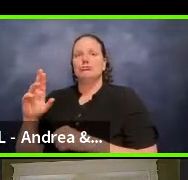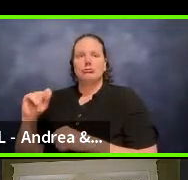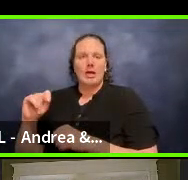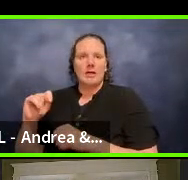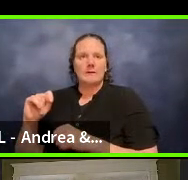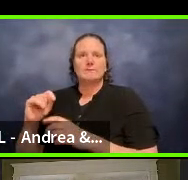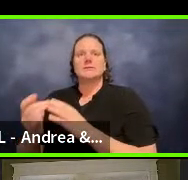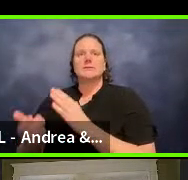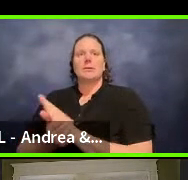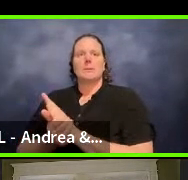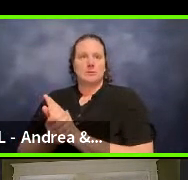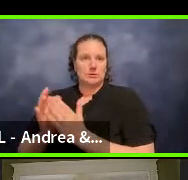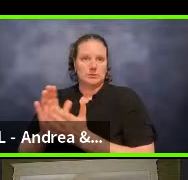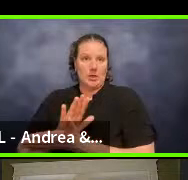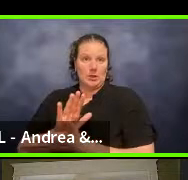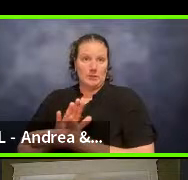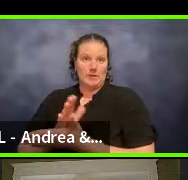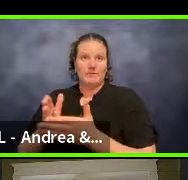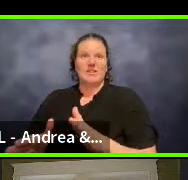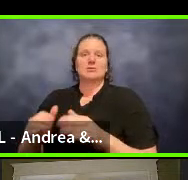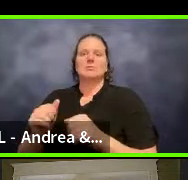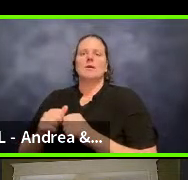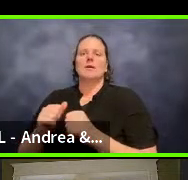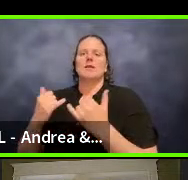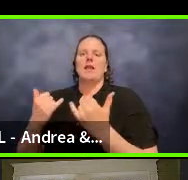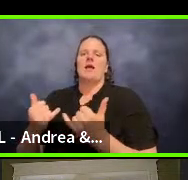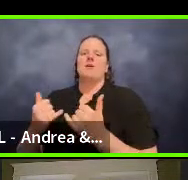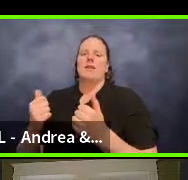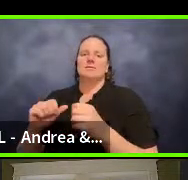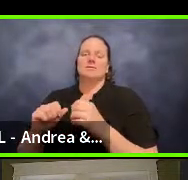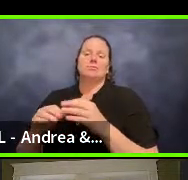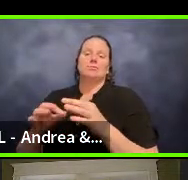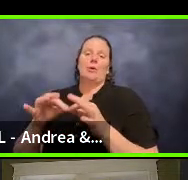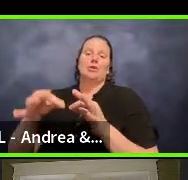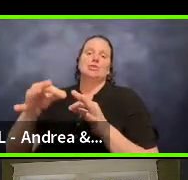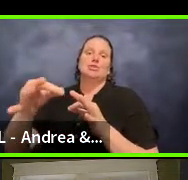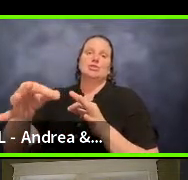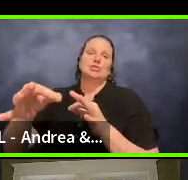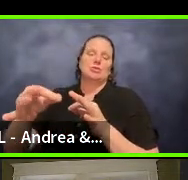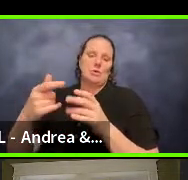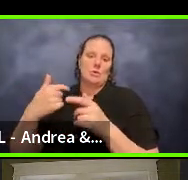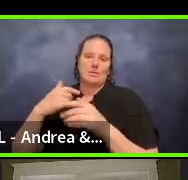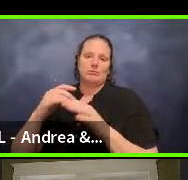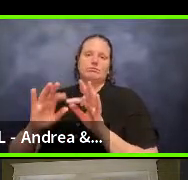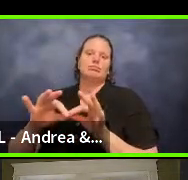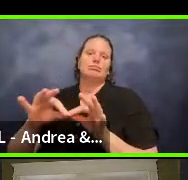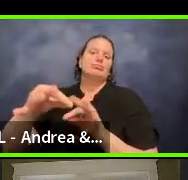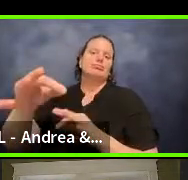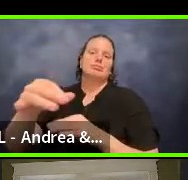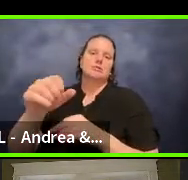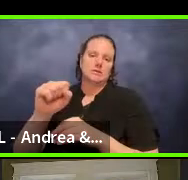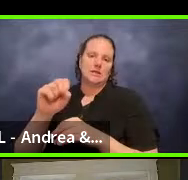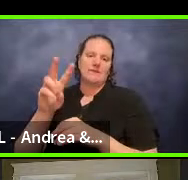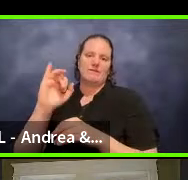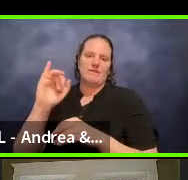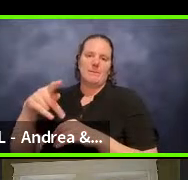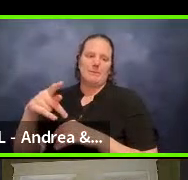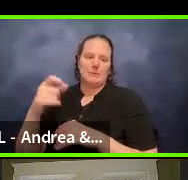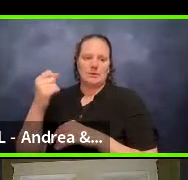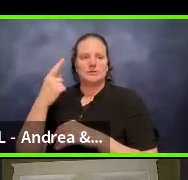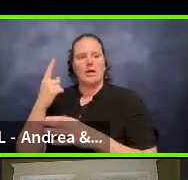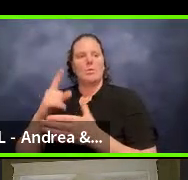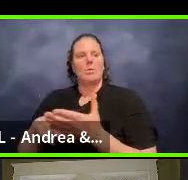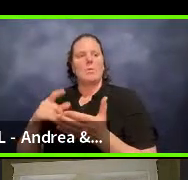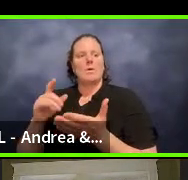done. But now as that has been pushed, we are pushing that CVIP to understand what we are building.